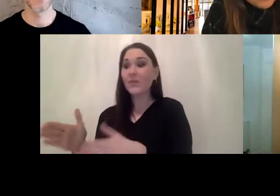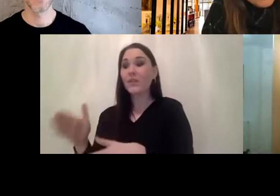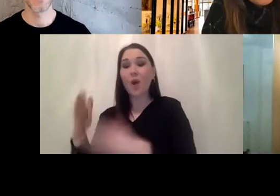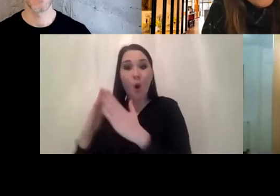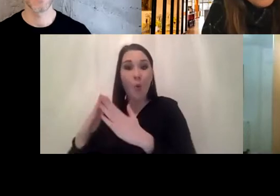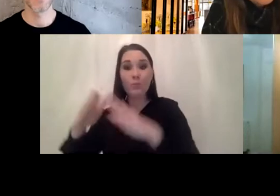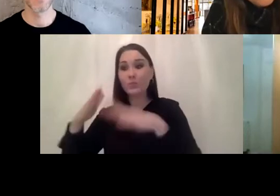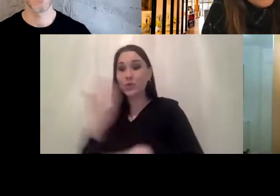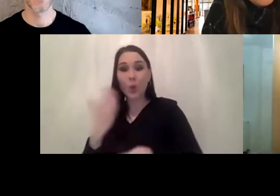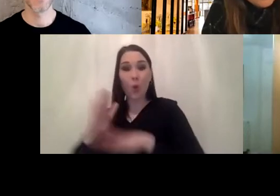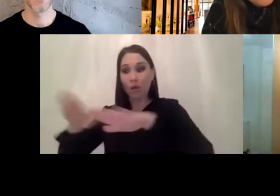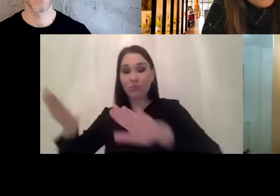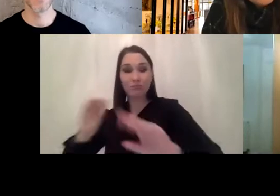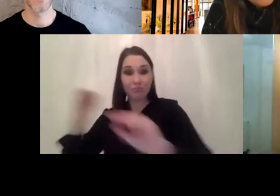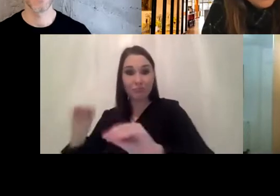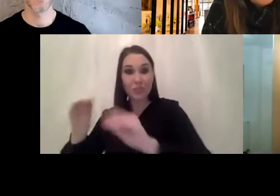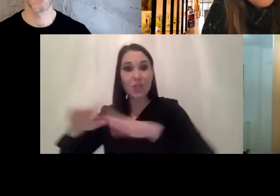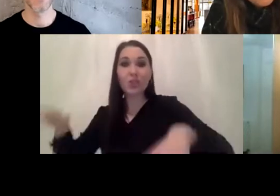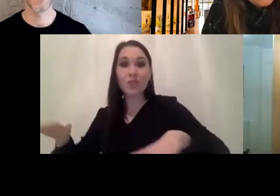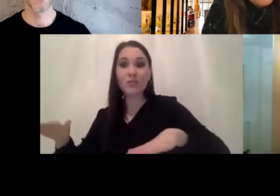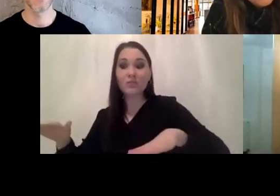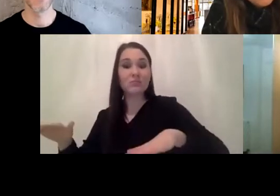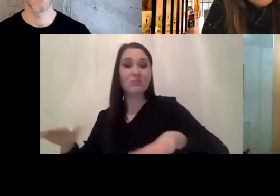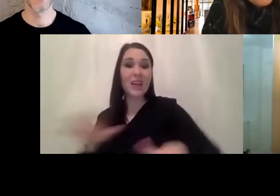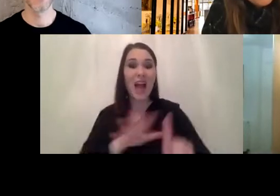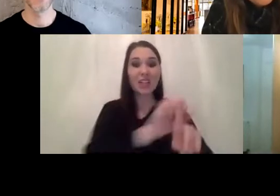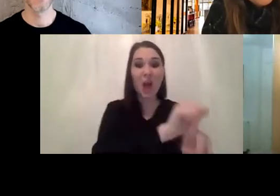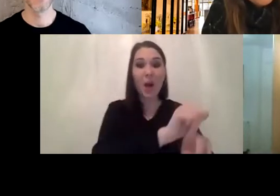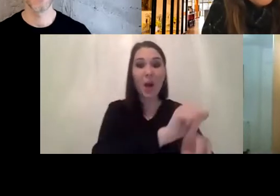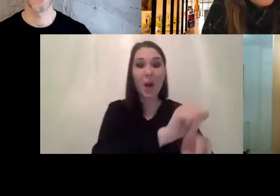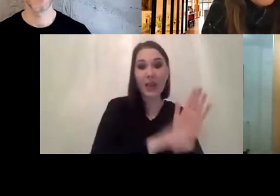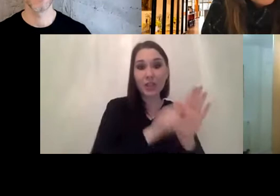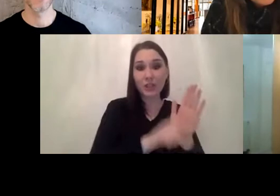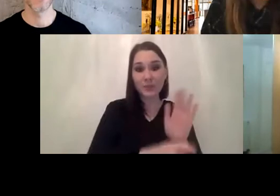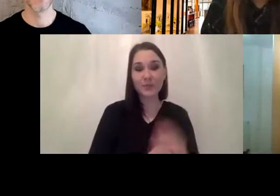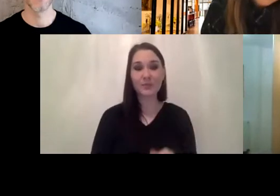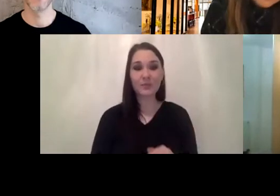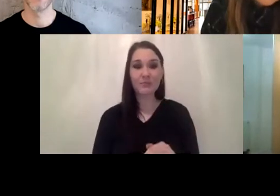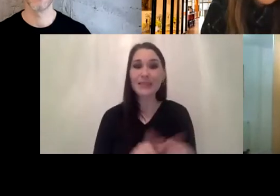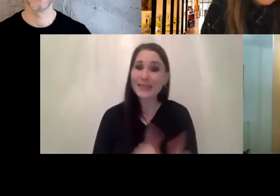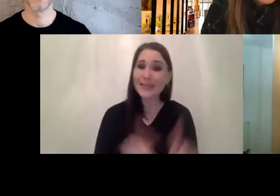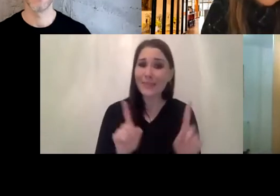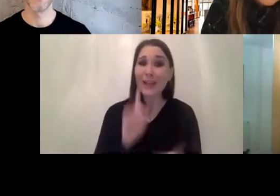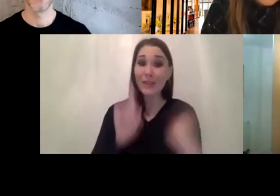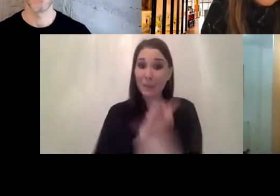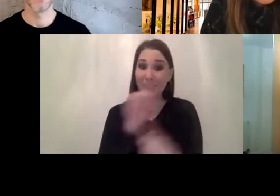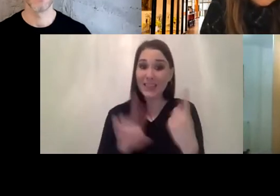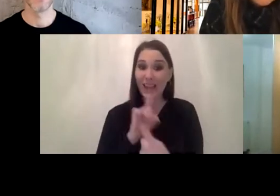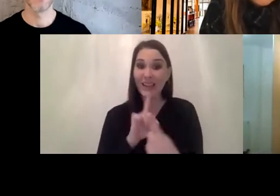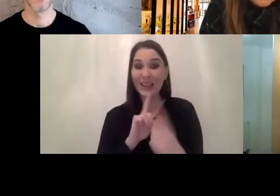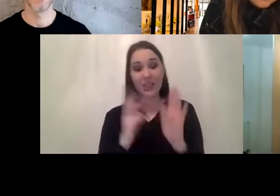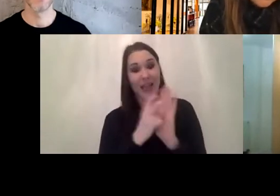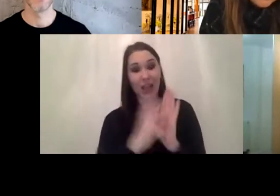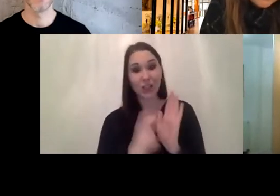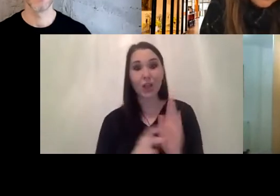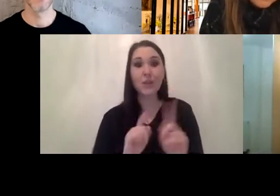it's, designing some wireframes or putting stuff together. It's a bit different if it's a meeting you've got to be in. But I also